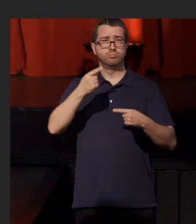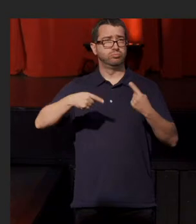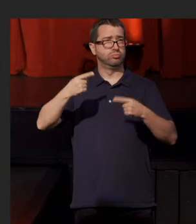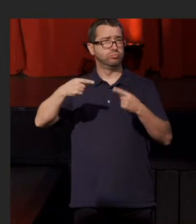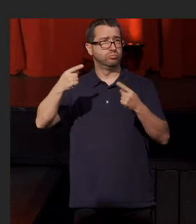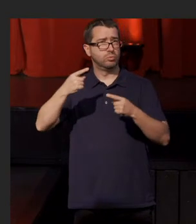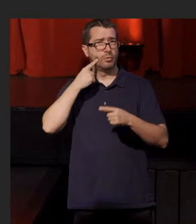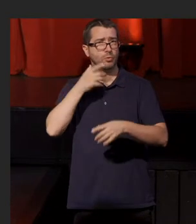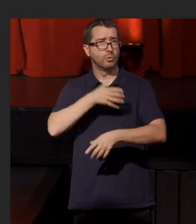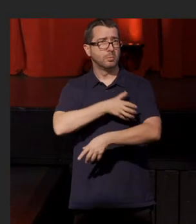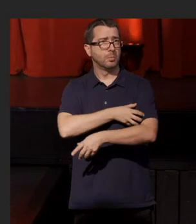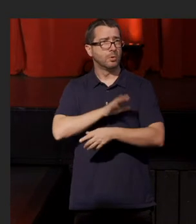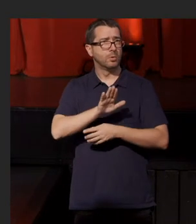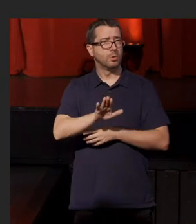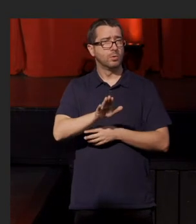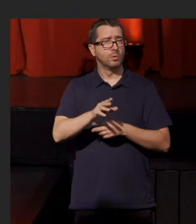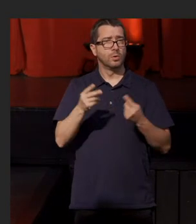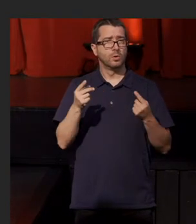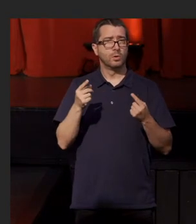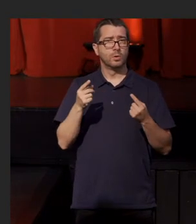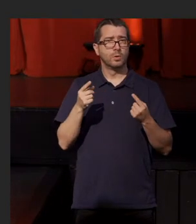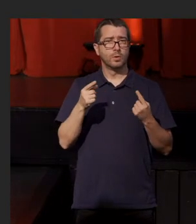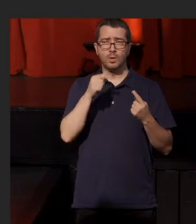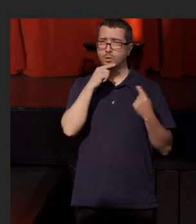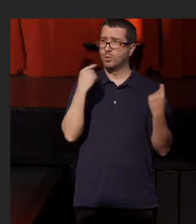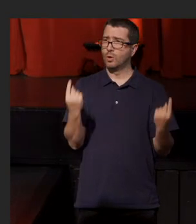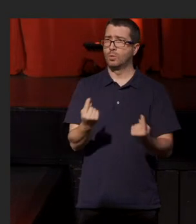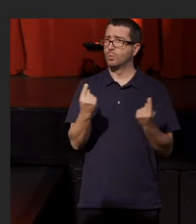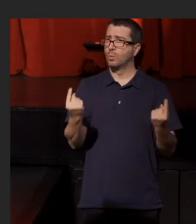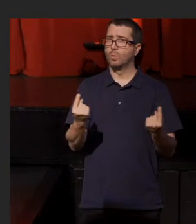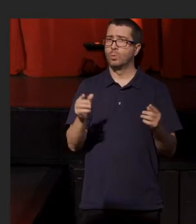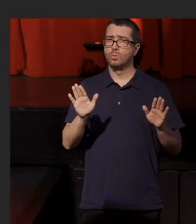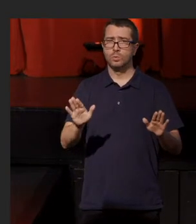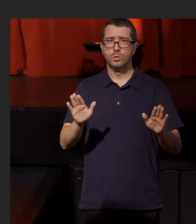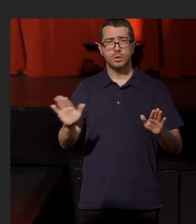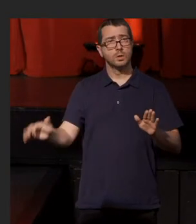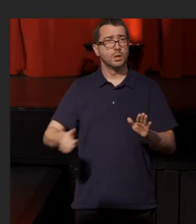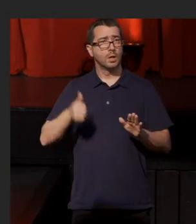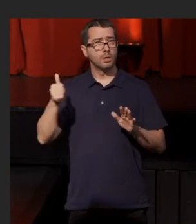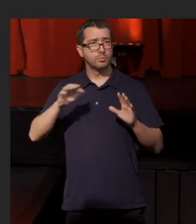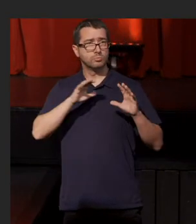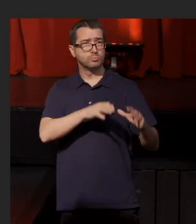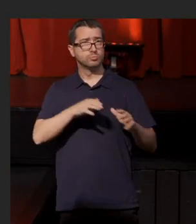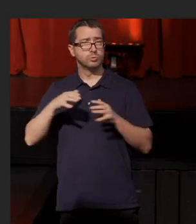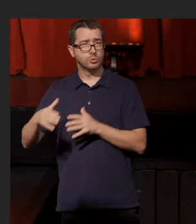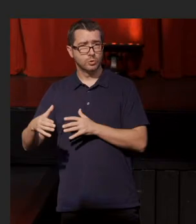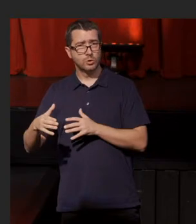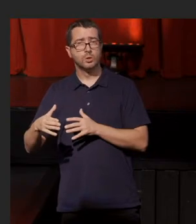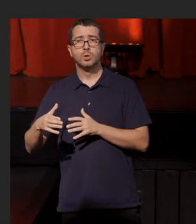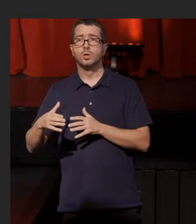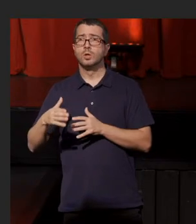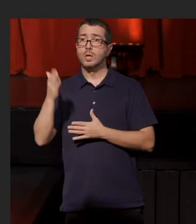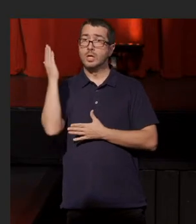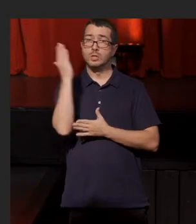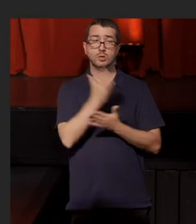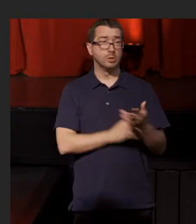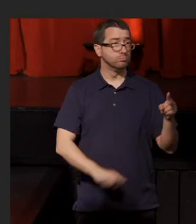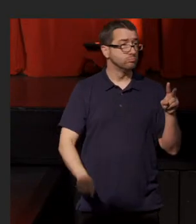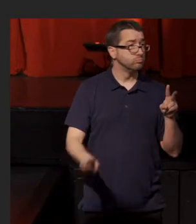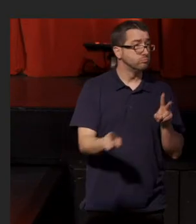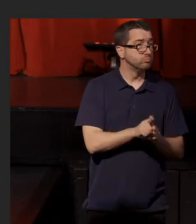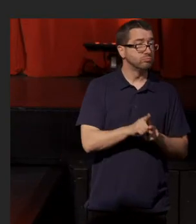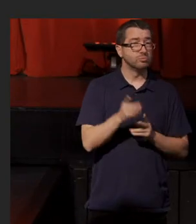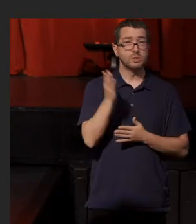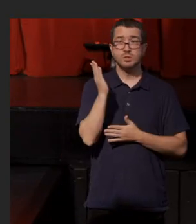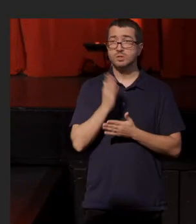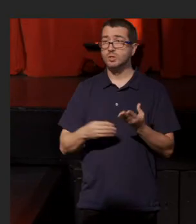for power are not standalone. There's other parties that have come and gone over the years